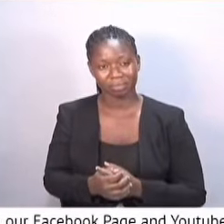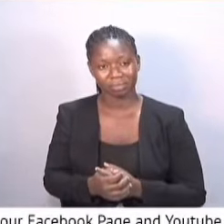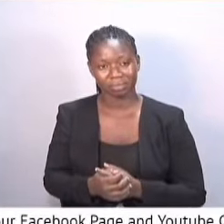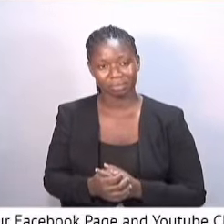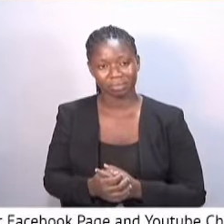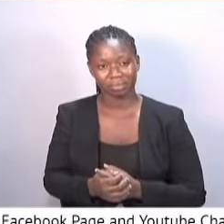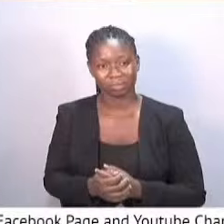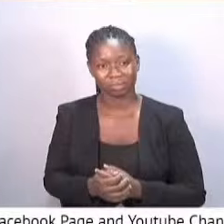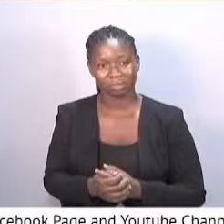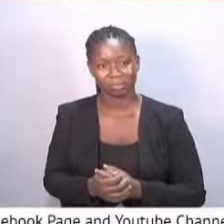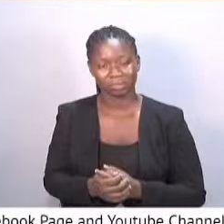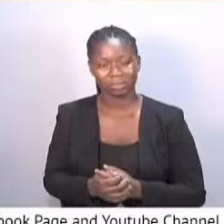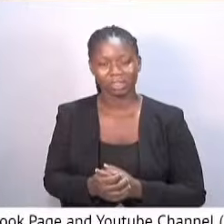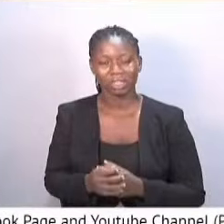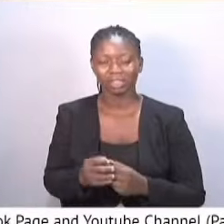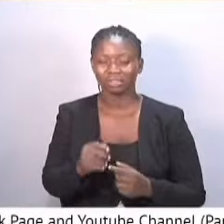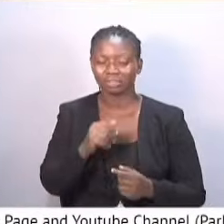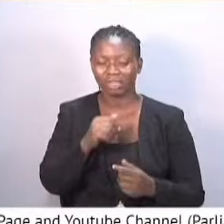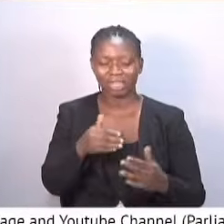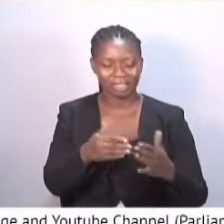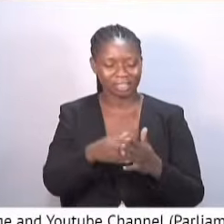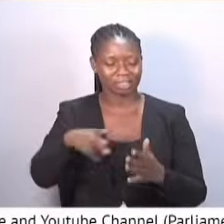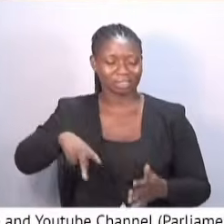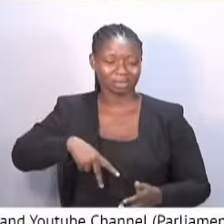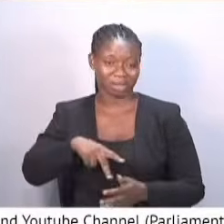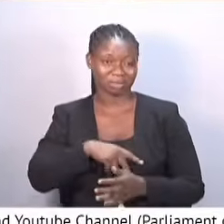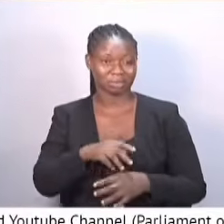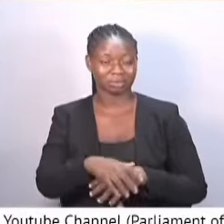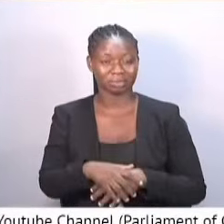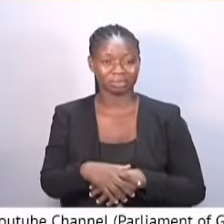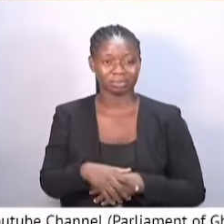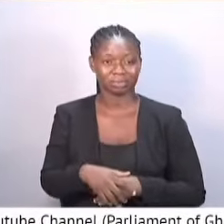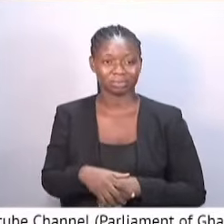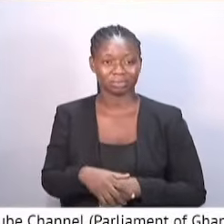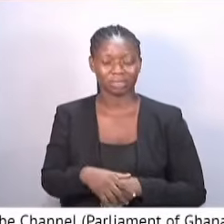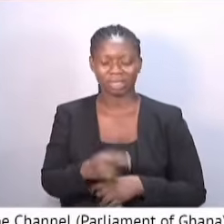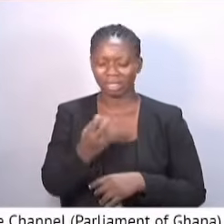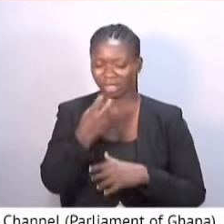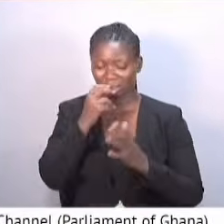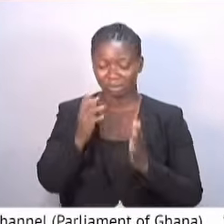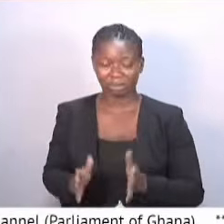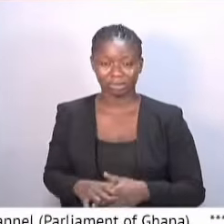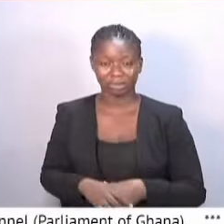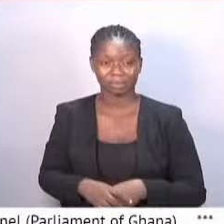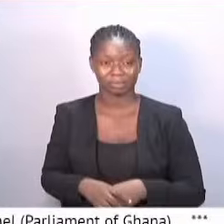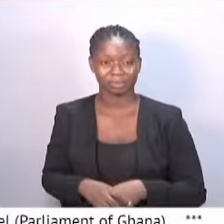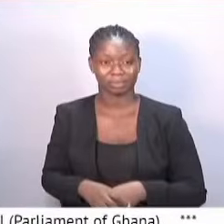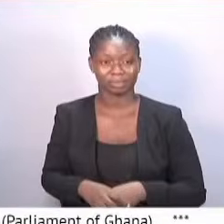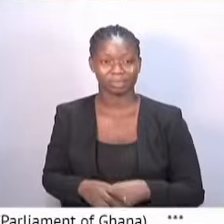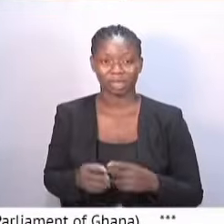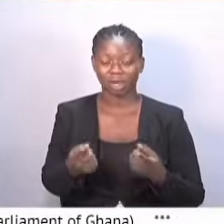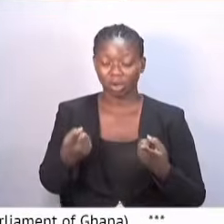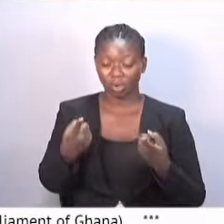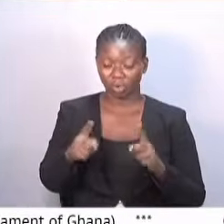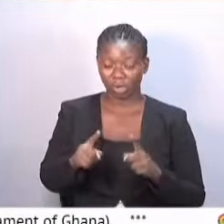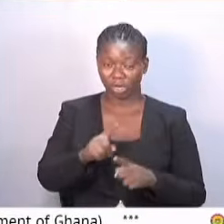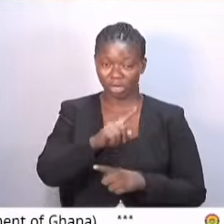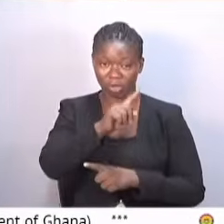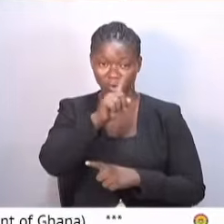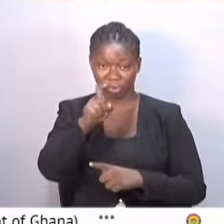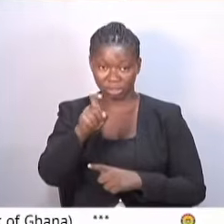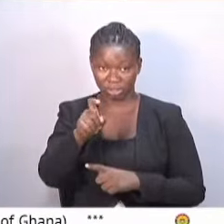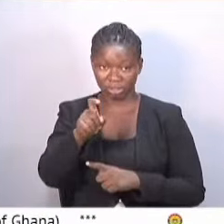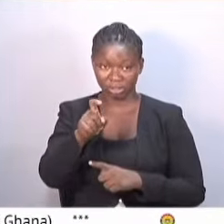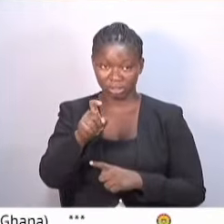is most contemptuous of Parliament. Mr. Speaker, let me finish, please. Mr. Speaker, when a question